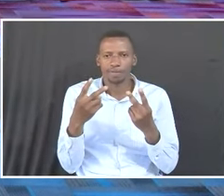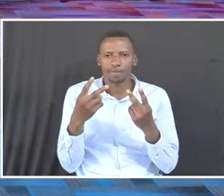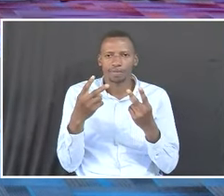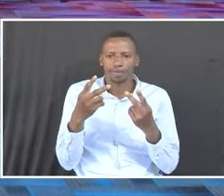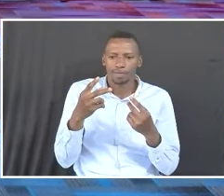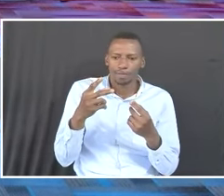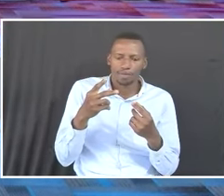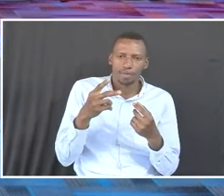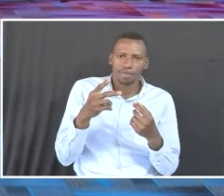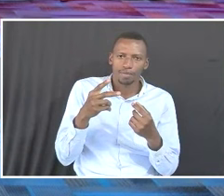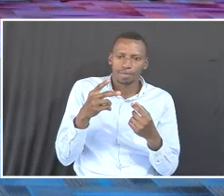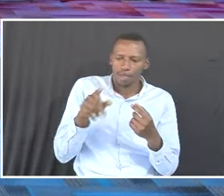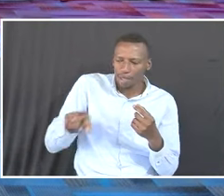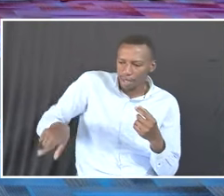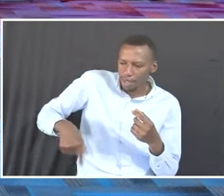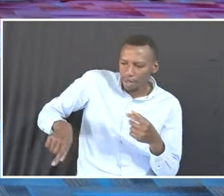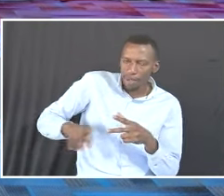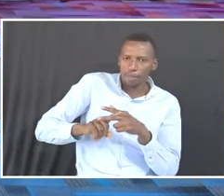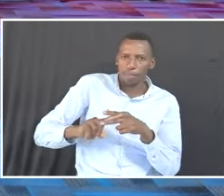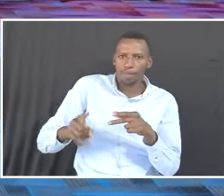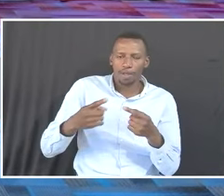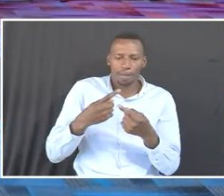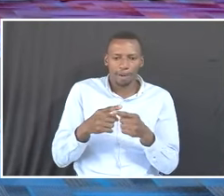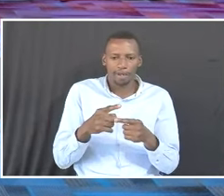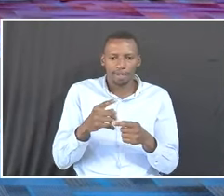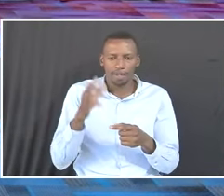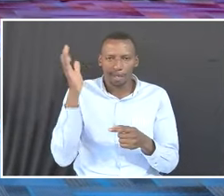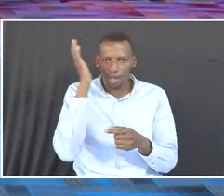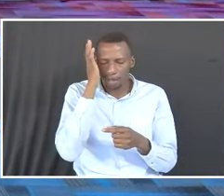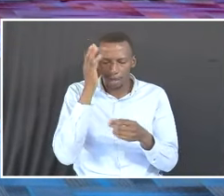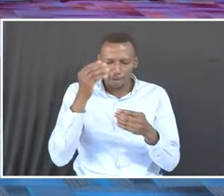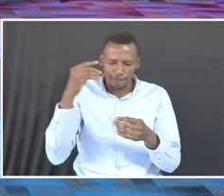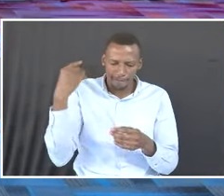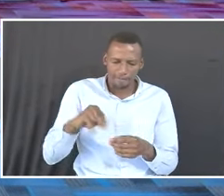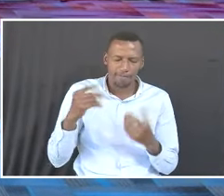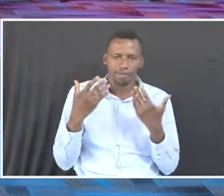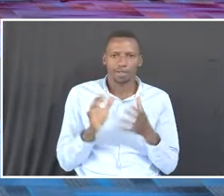the head is already dead. The devil is already dead.